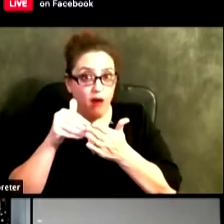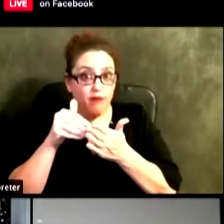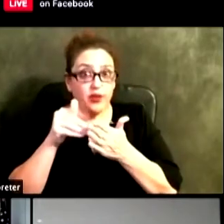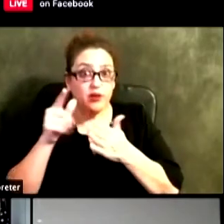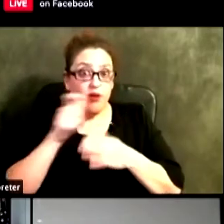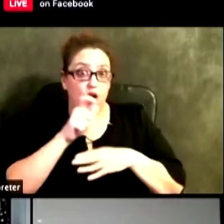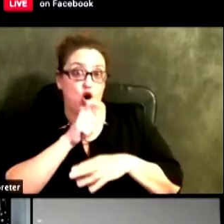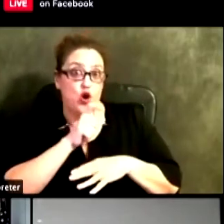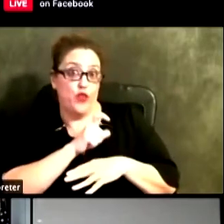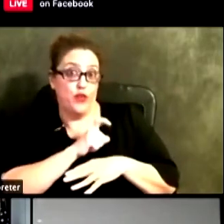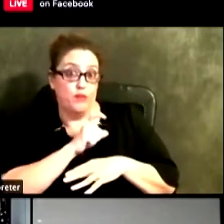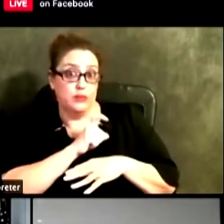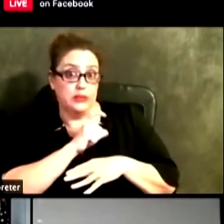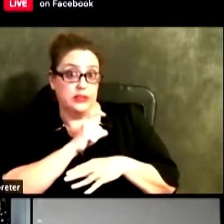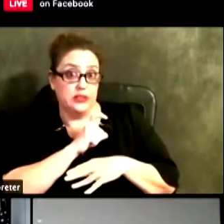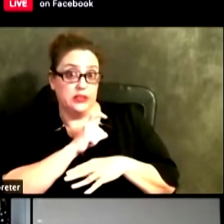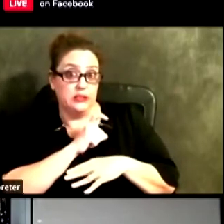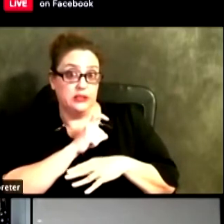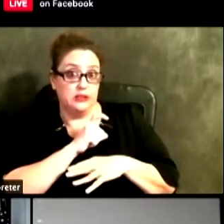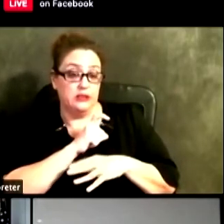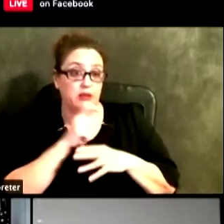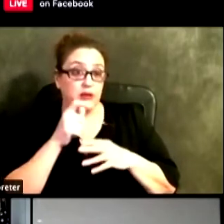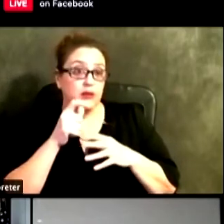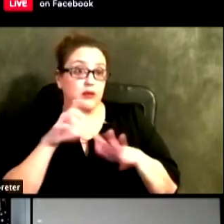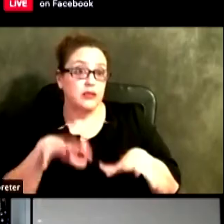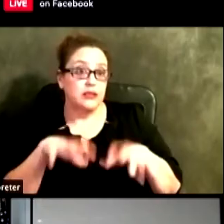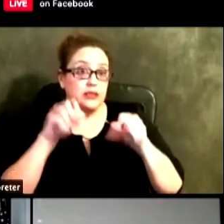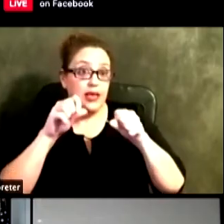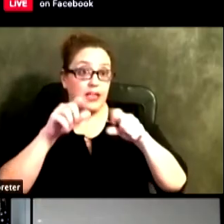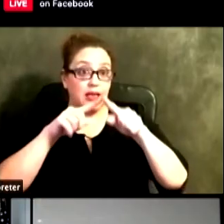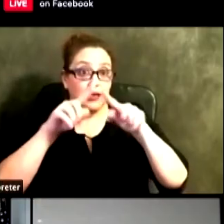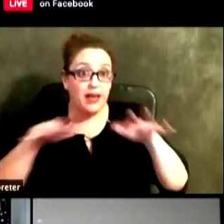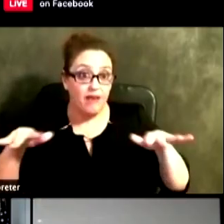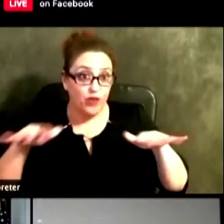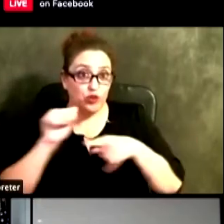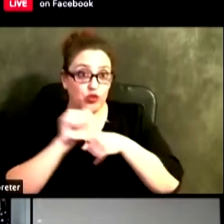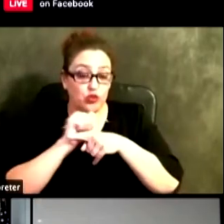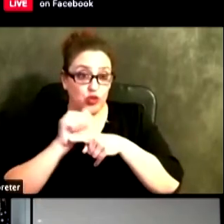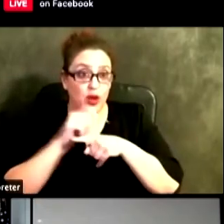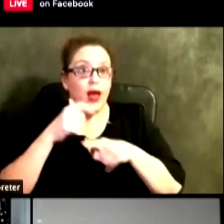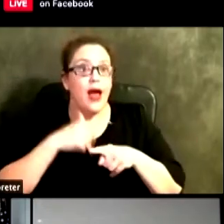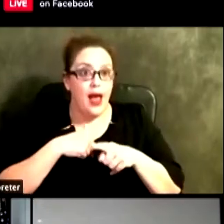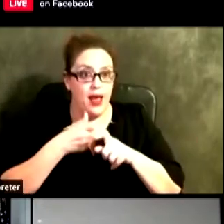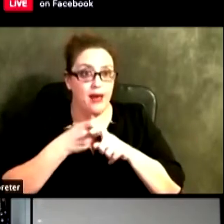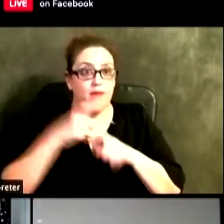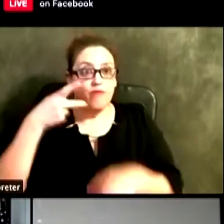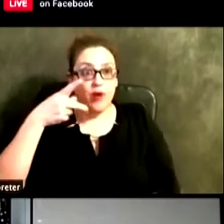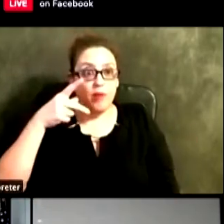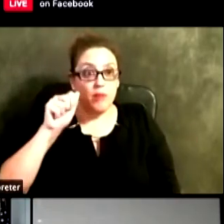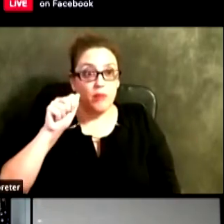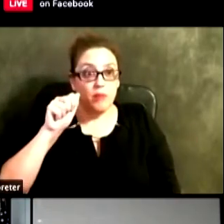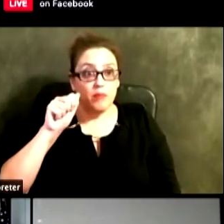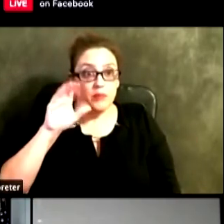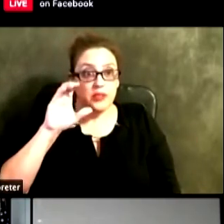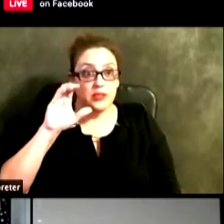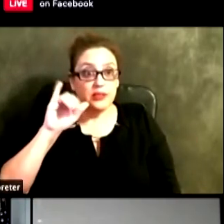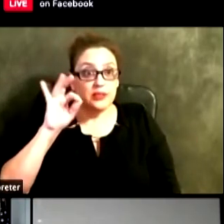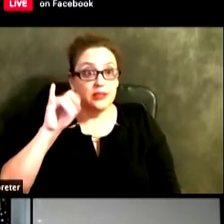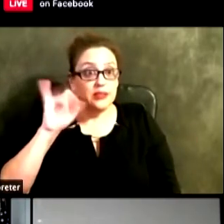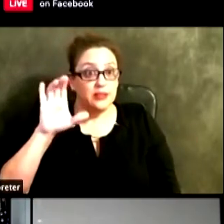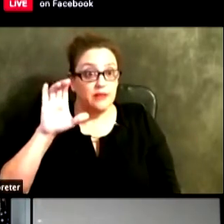police having that diversity training? So I am a Pacific Islander. And so one of the